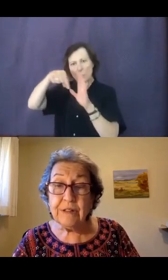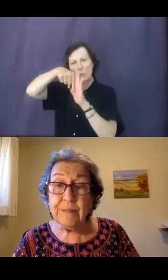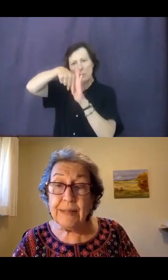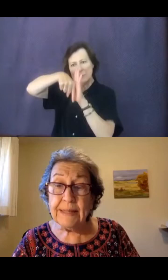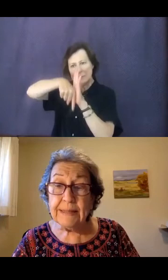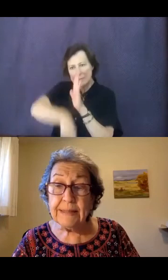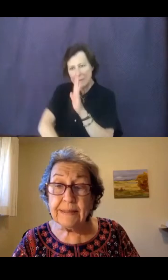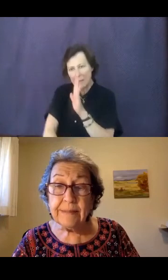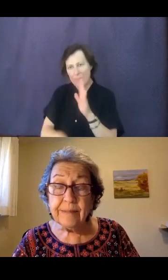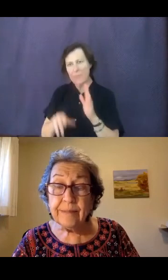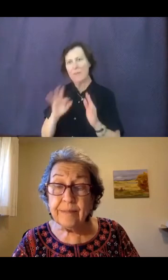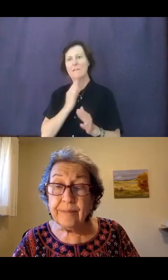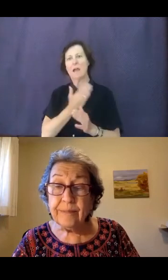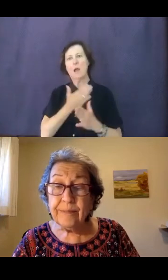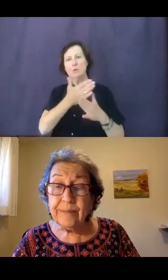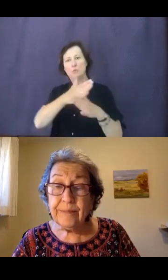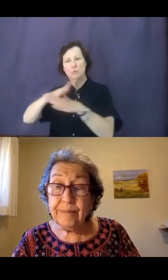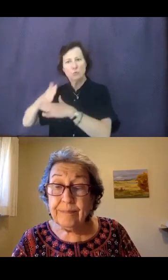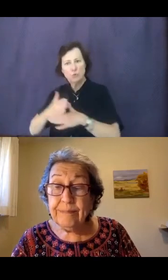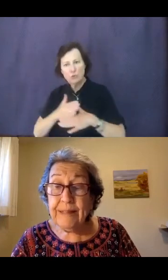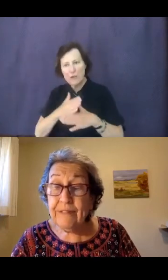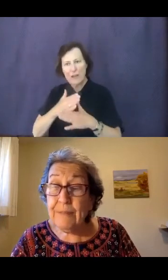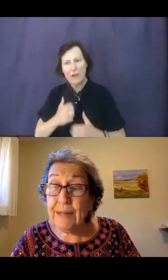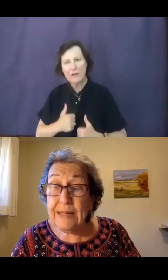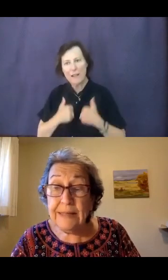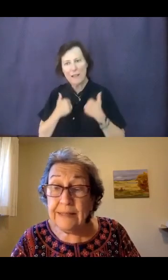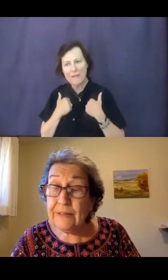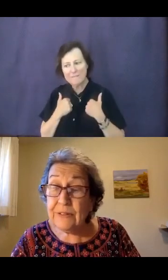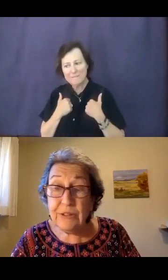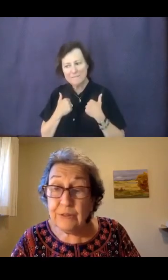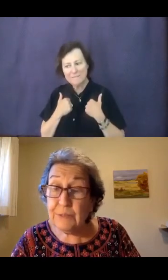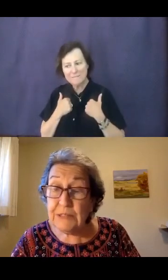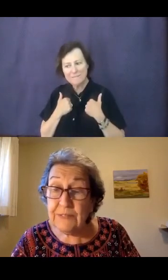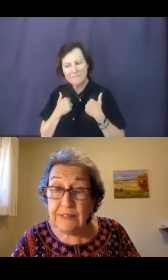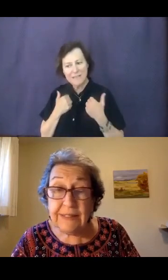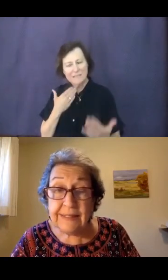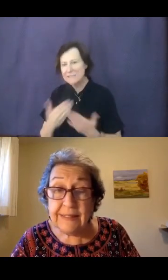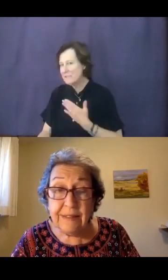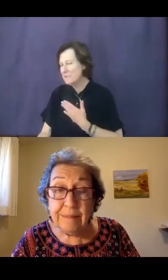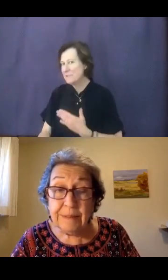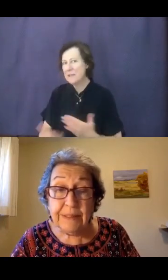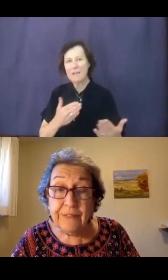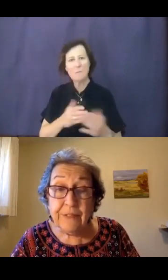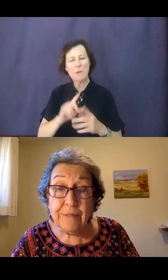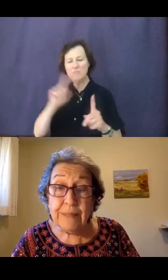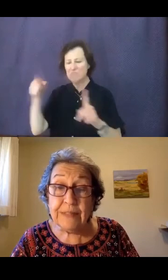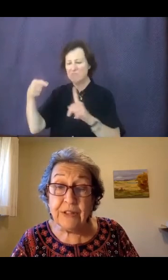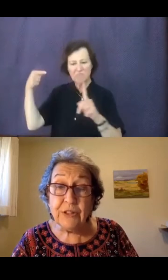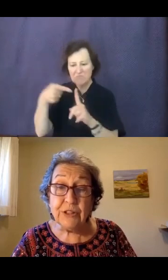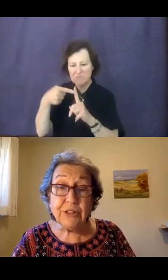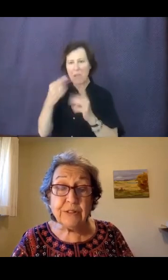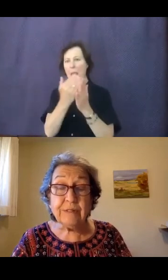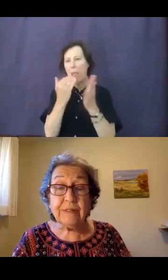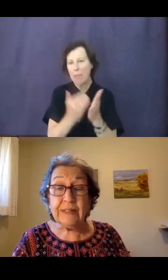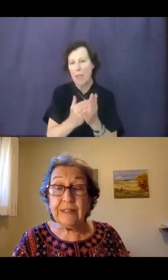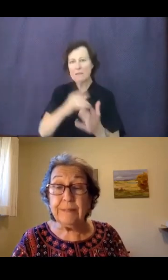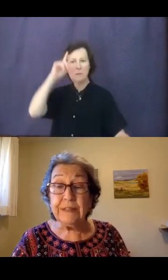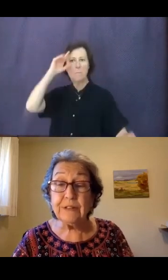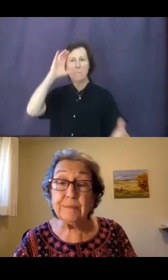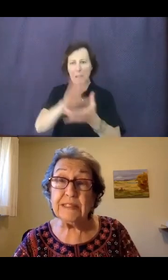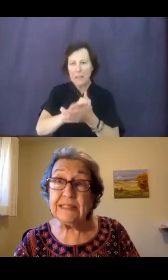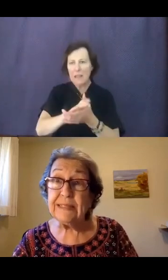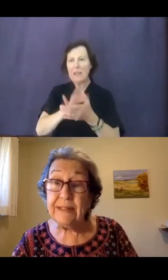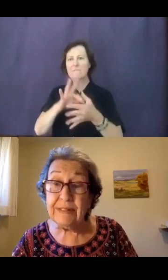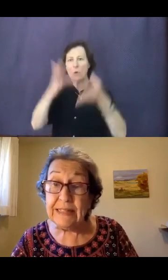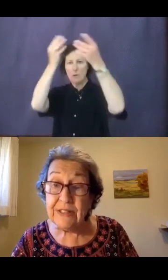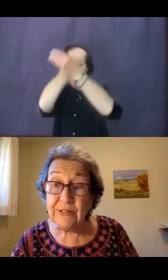shared minds. Never mind that there's no specific lesson, belief, or message that can be